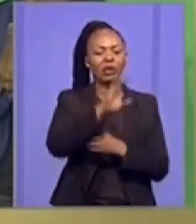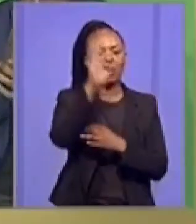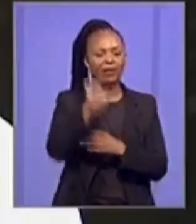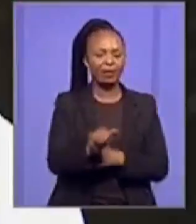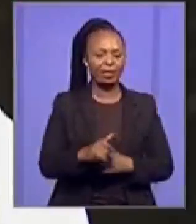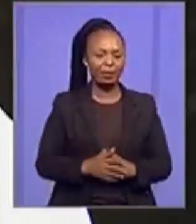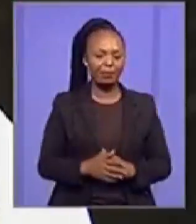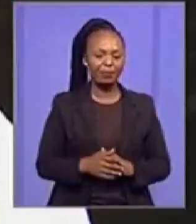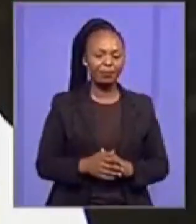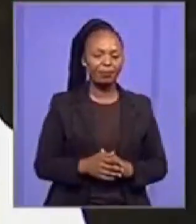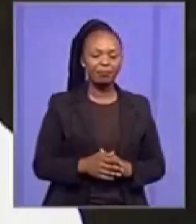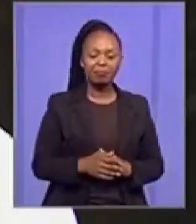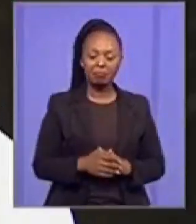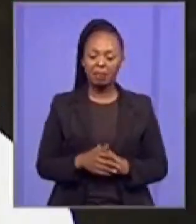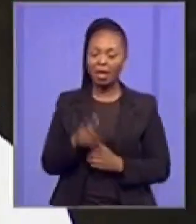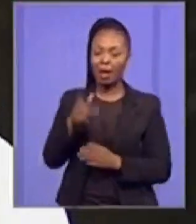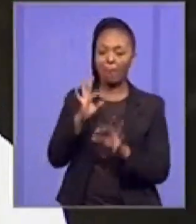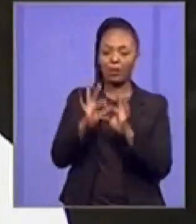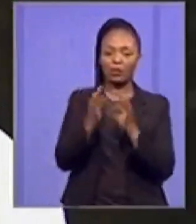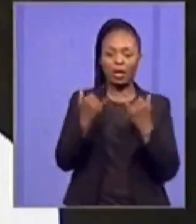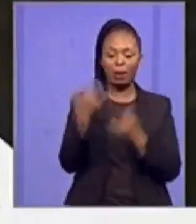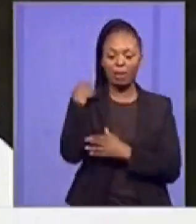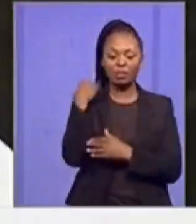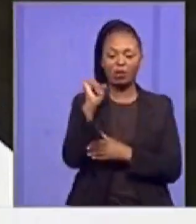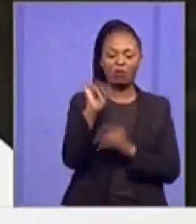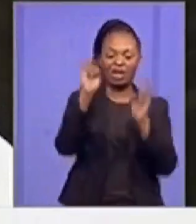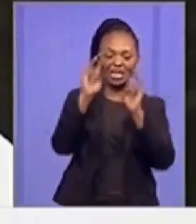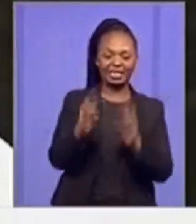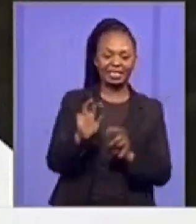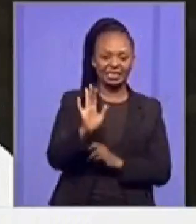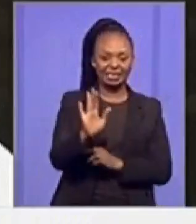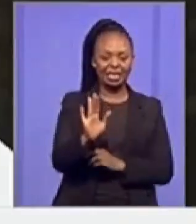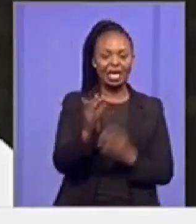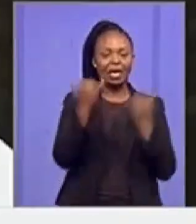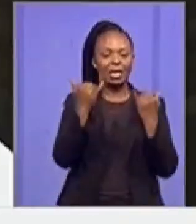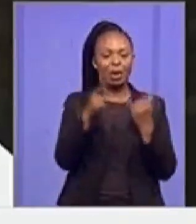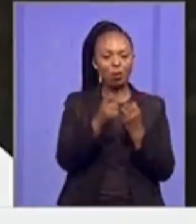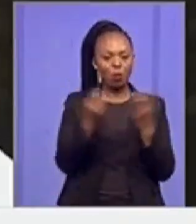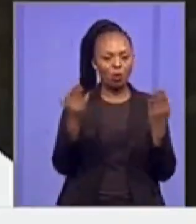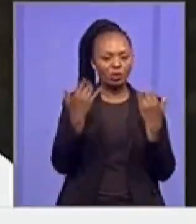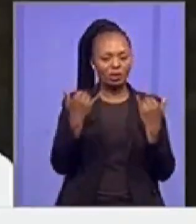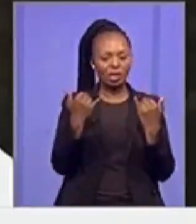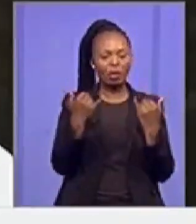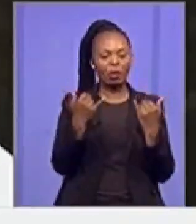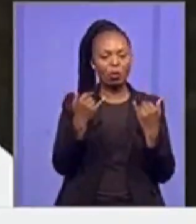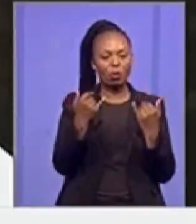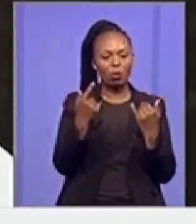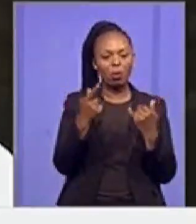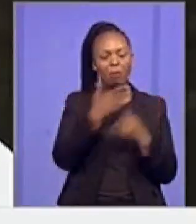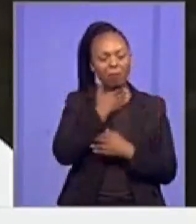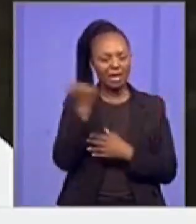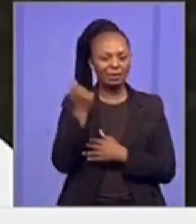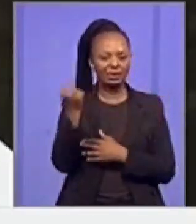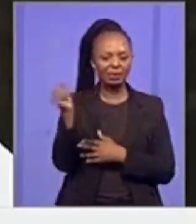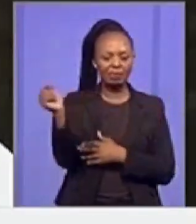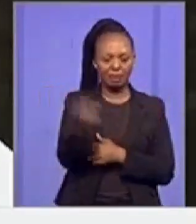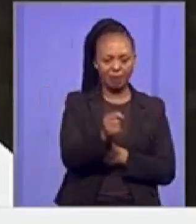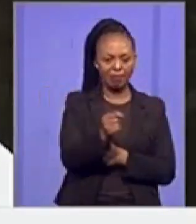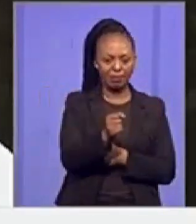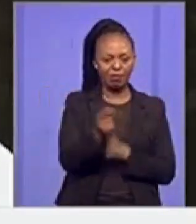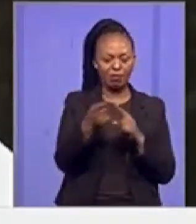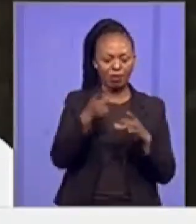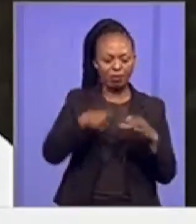particular, this Minister of Electricity, where we have brought one of the best from within